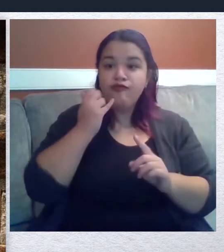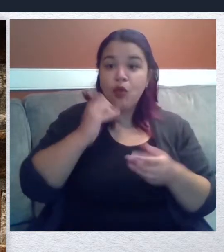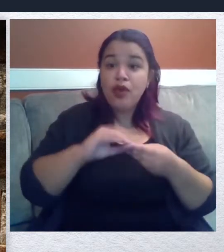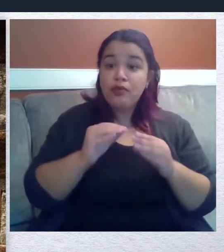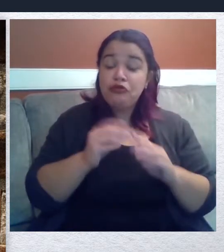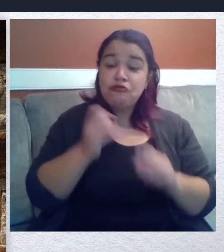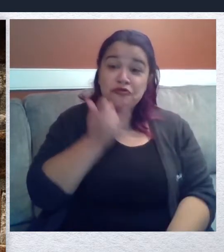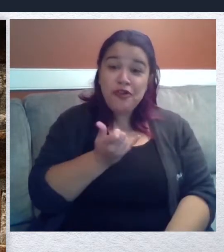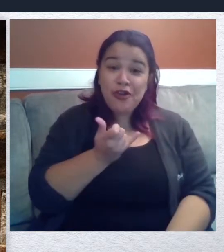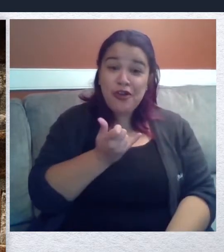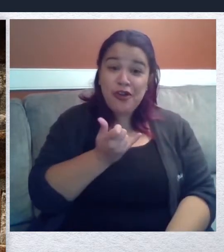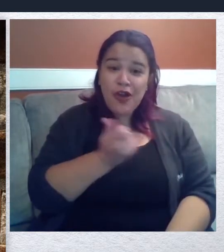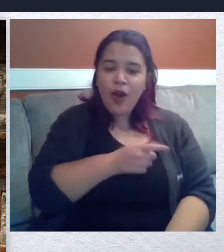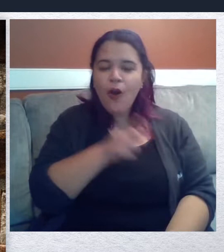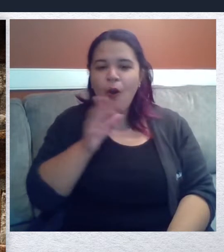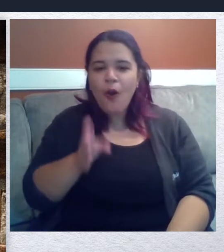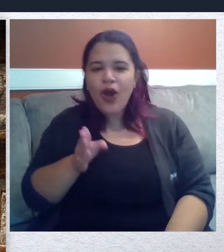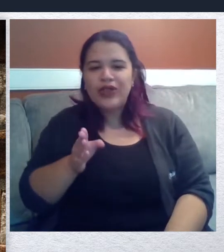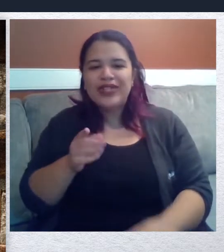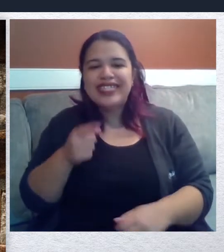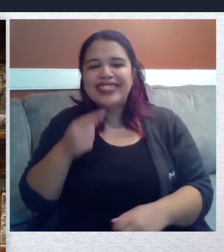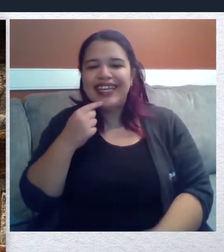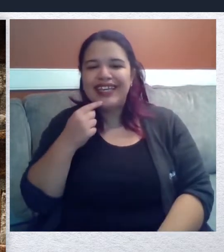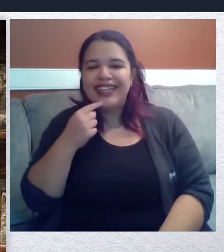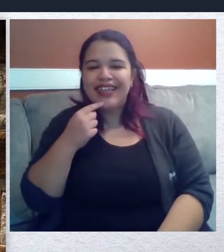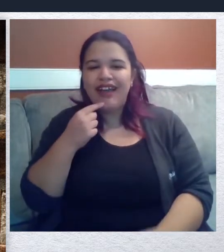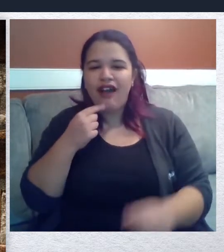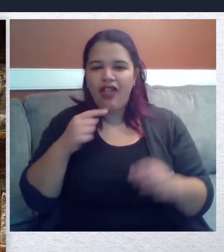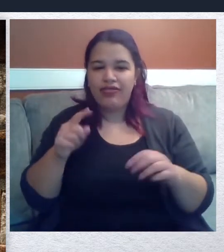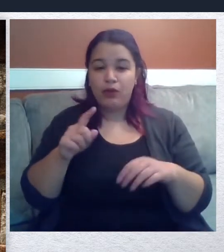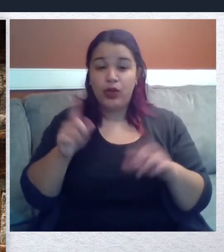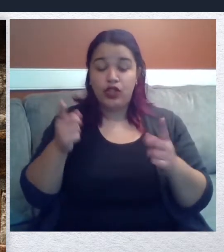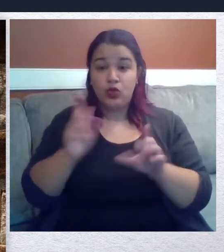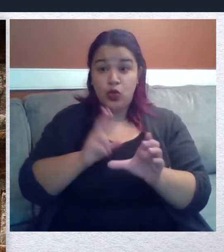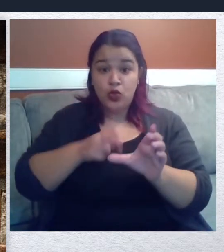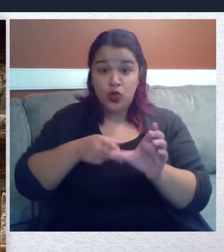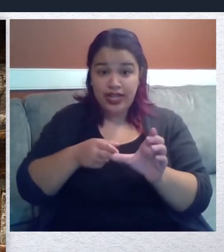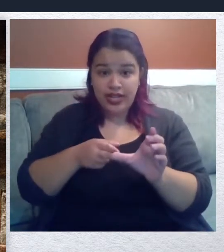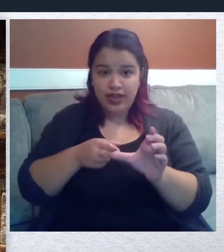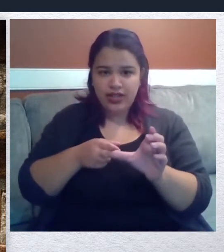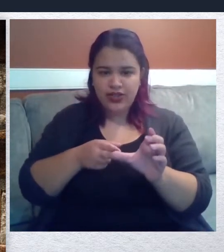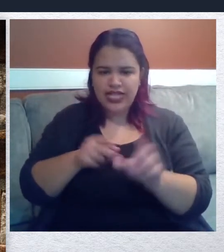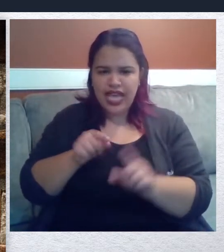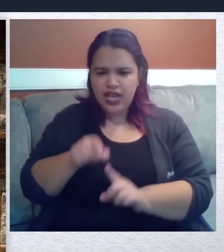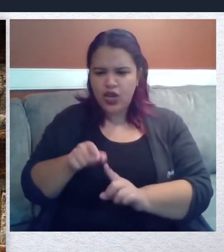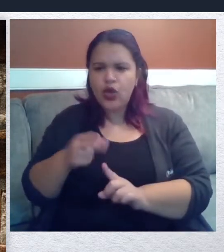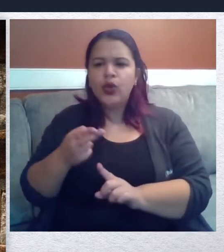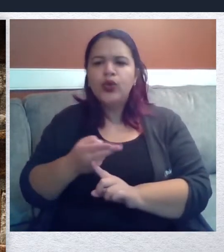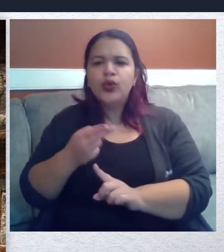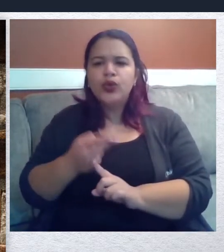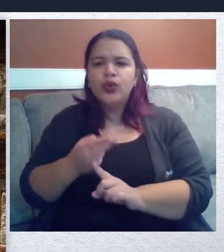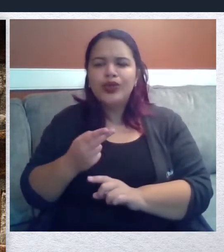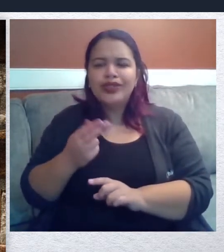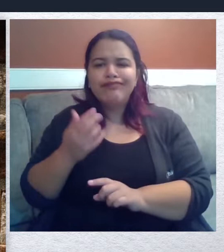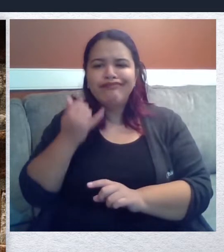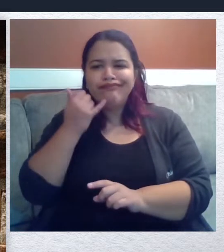Use Phone Audio option, which also brings up the phone number and conference